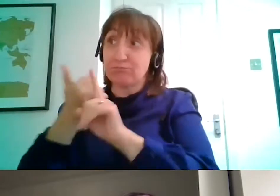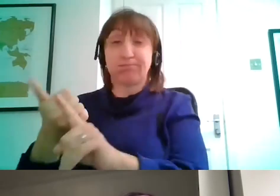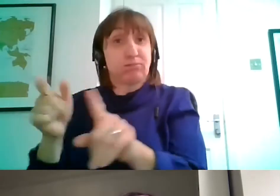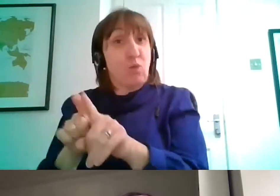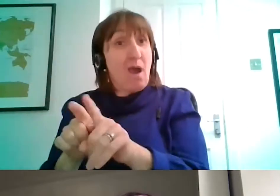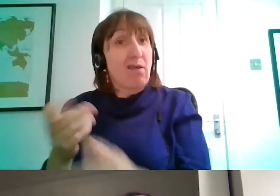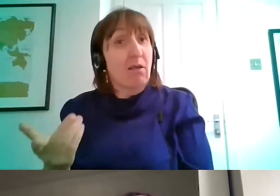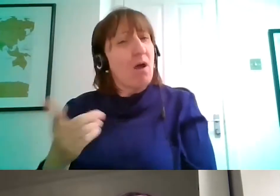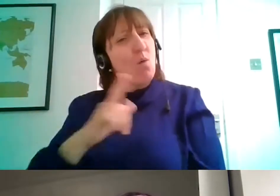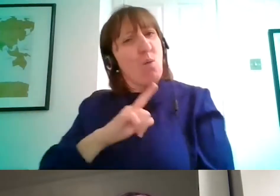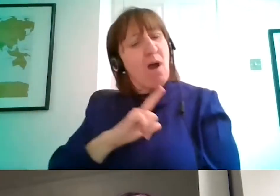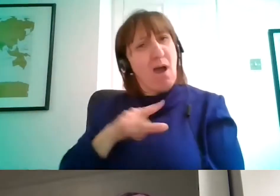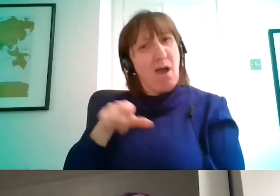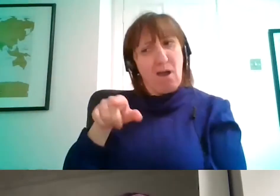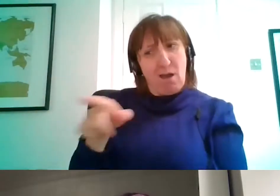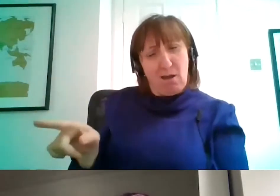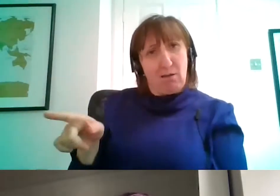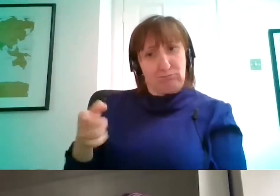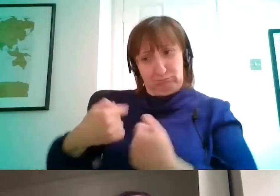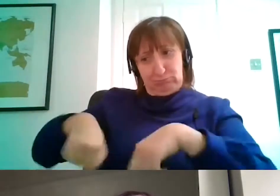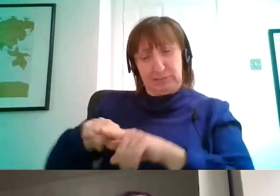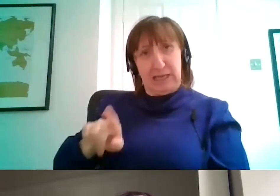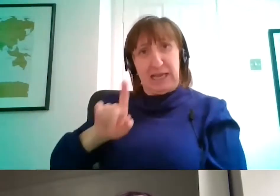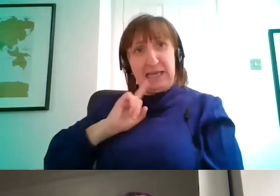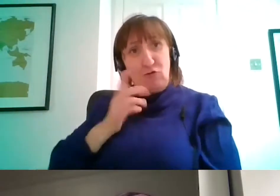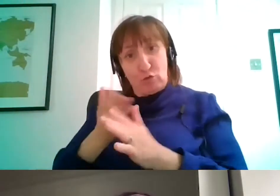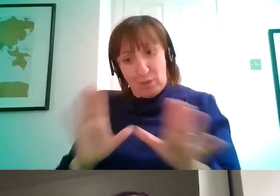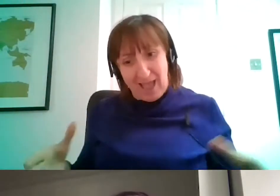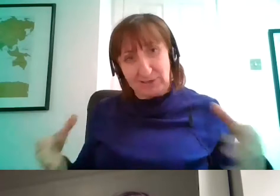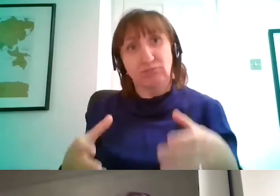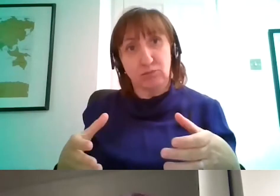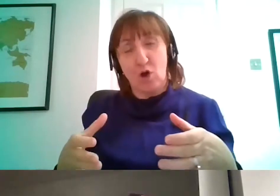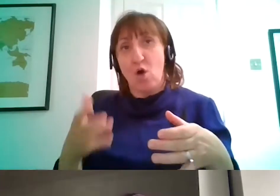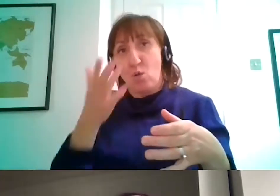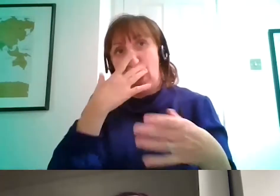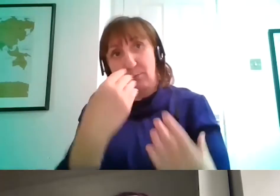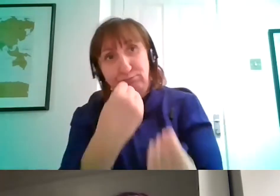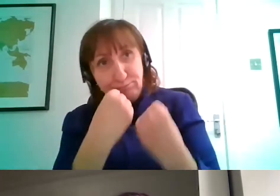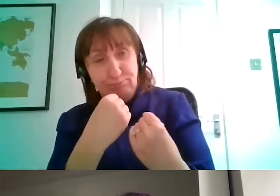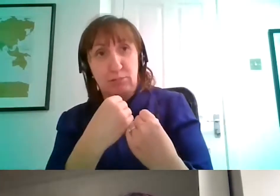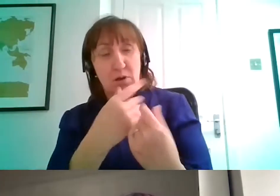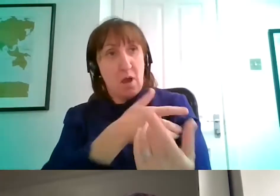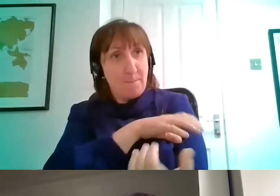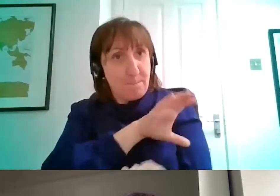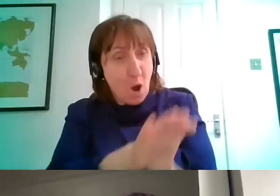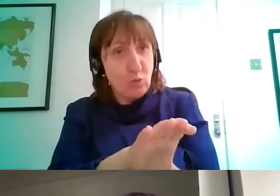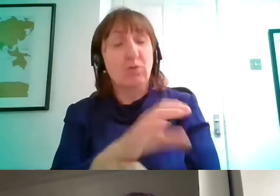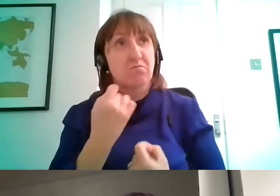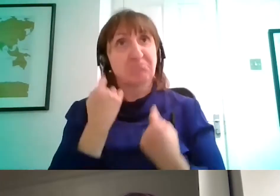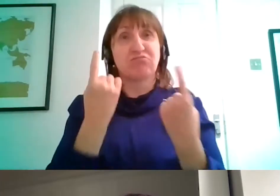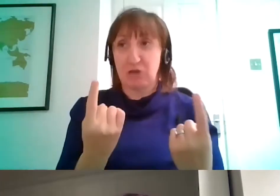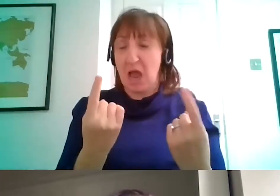in the sense that we are, through this movement, educated and empowered to realise that British